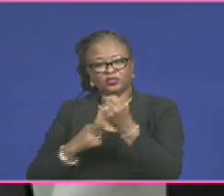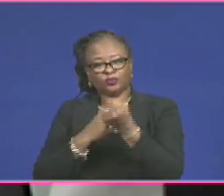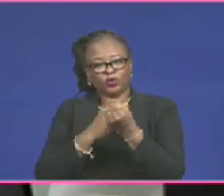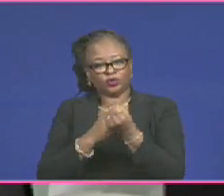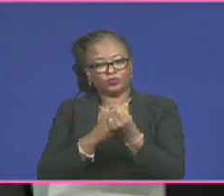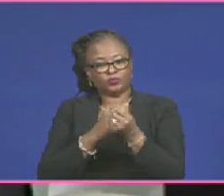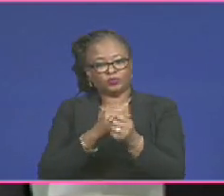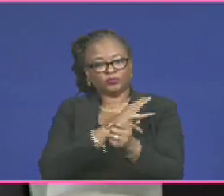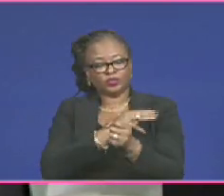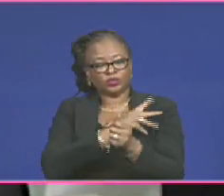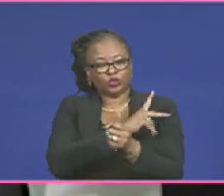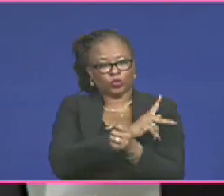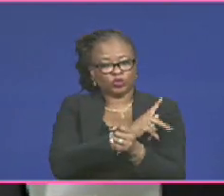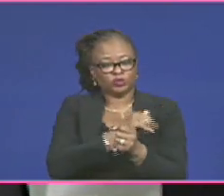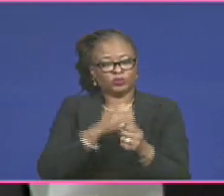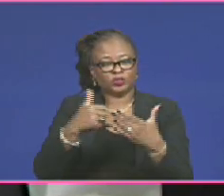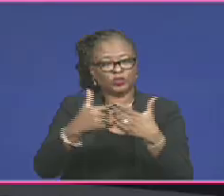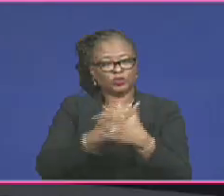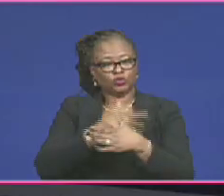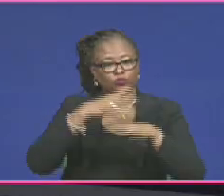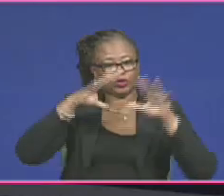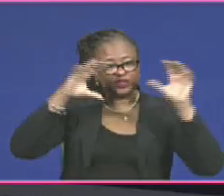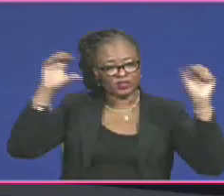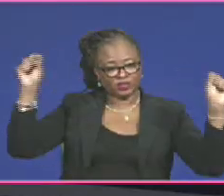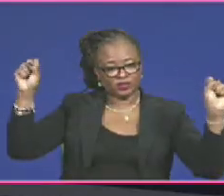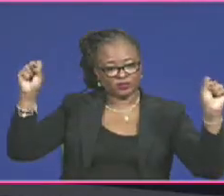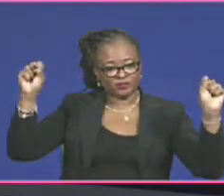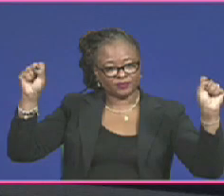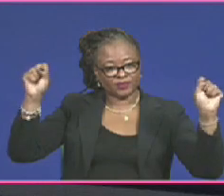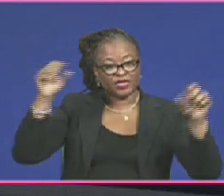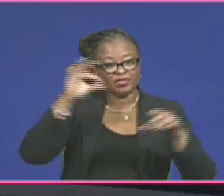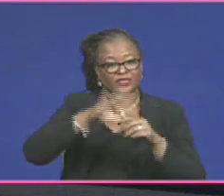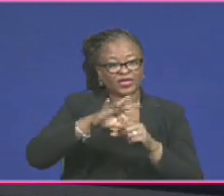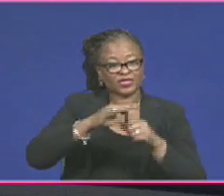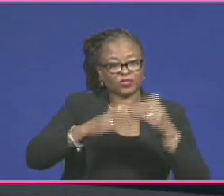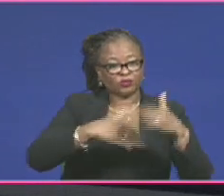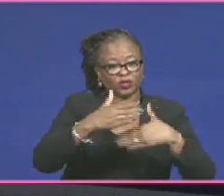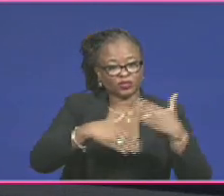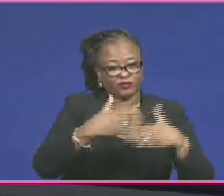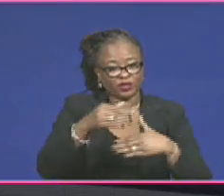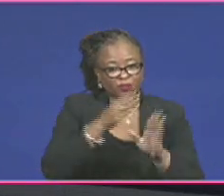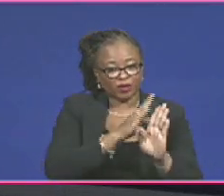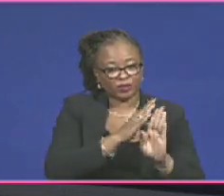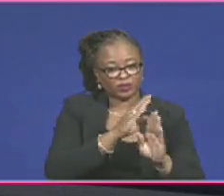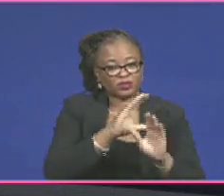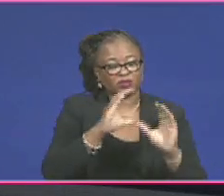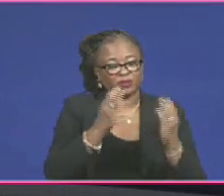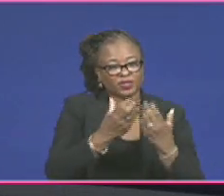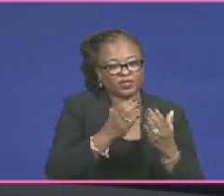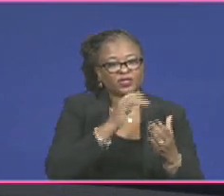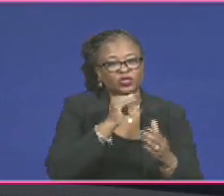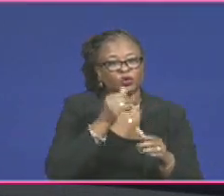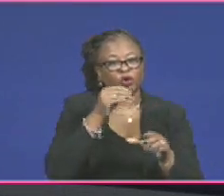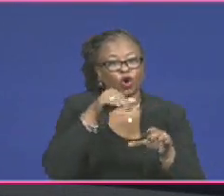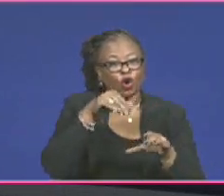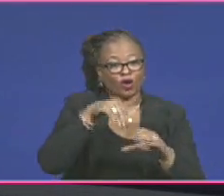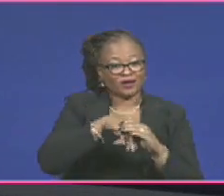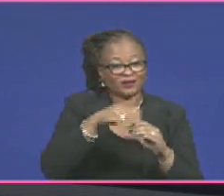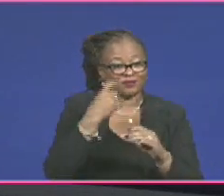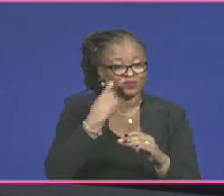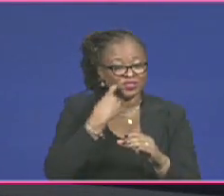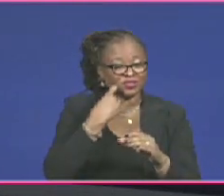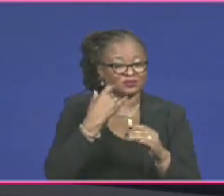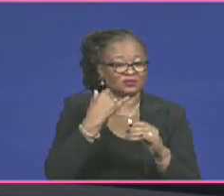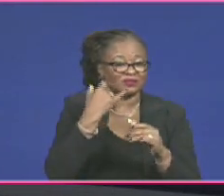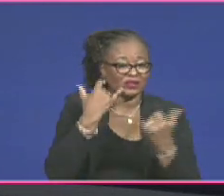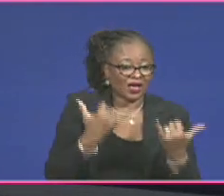Mr. Knowles to be the new president. The election process for the Bahamas Olympic Committee is currently going on at the Paul